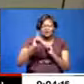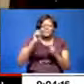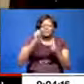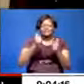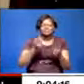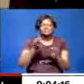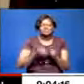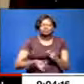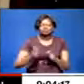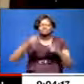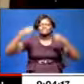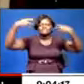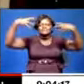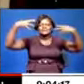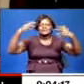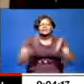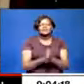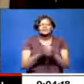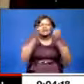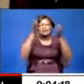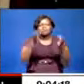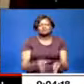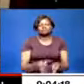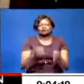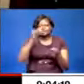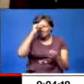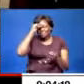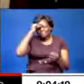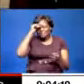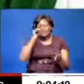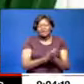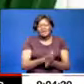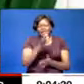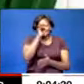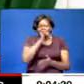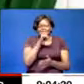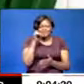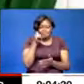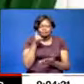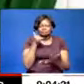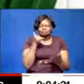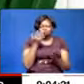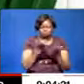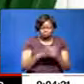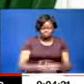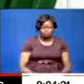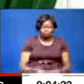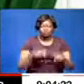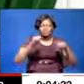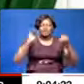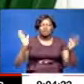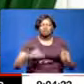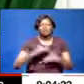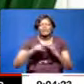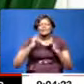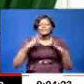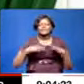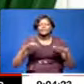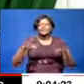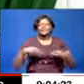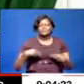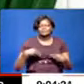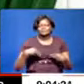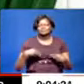increased transparency and accountability in government and private dealings. Today I urge all Kenyans to embrace Ardhi